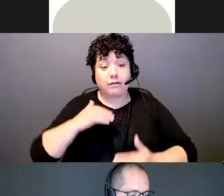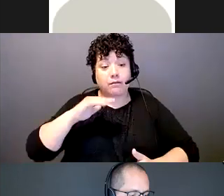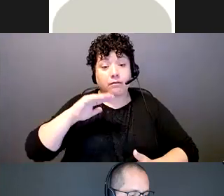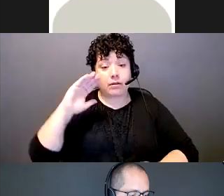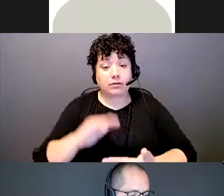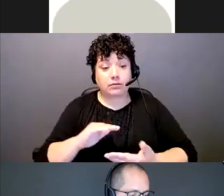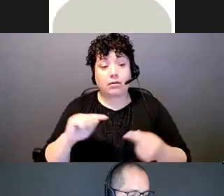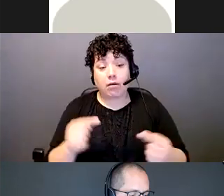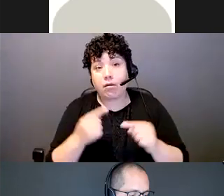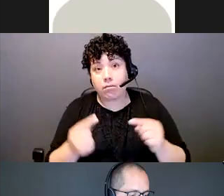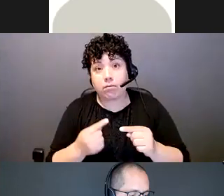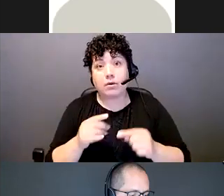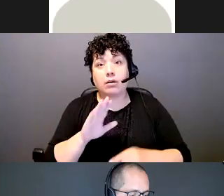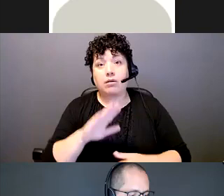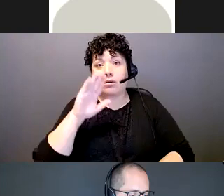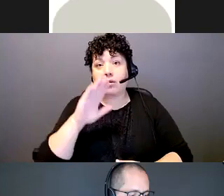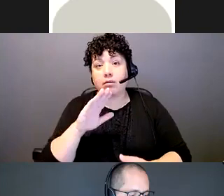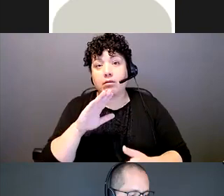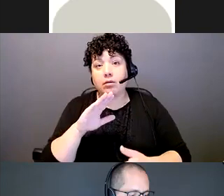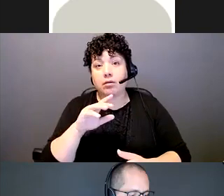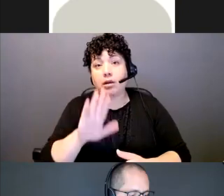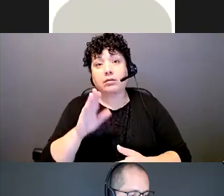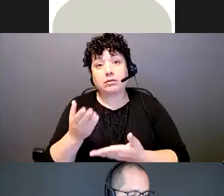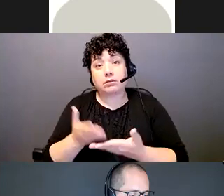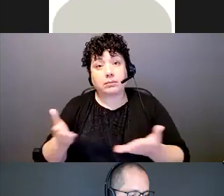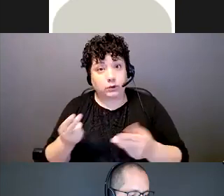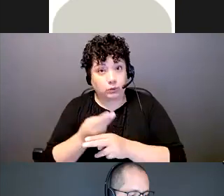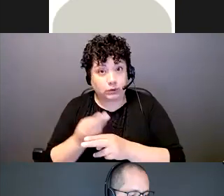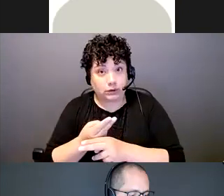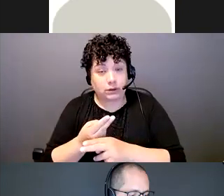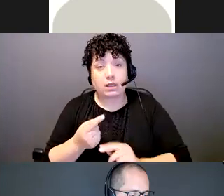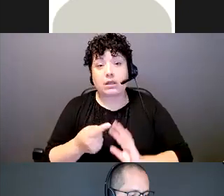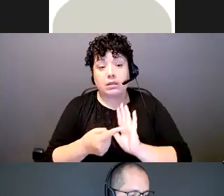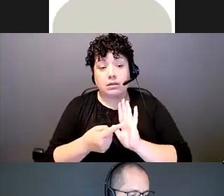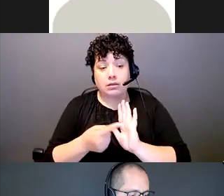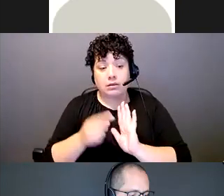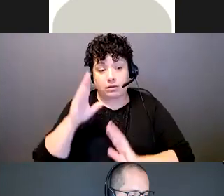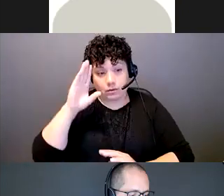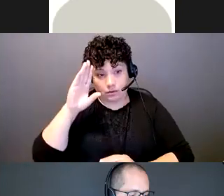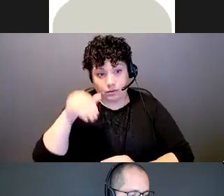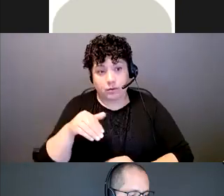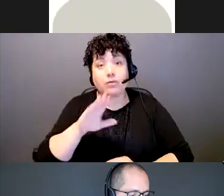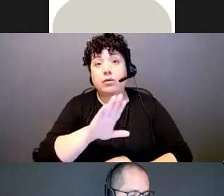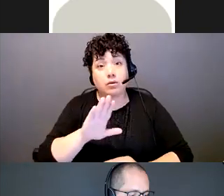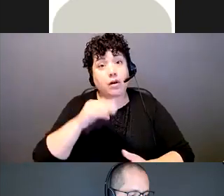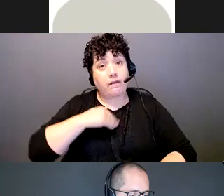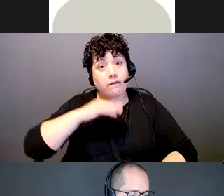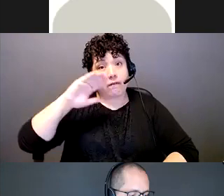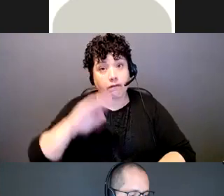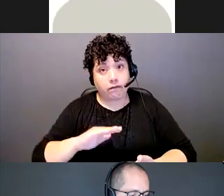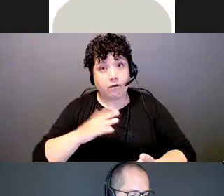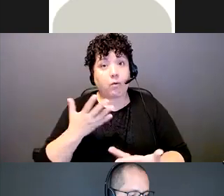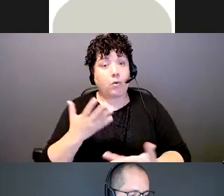use. So harm reduction, we know that cutting down or stopping the